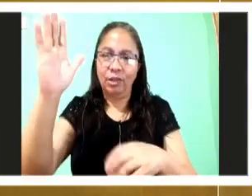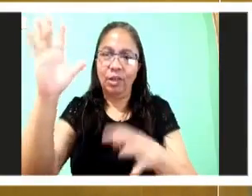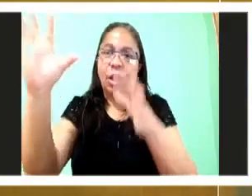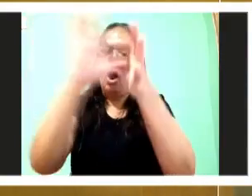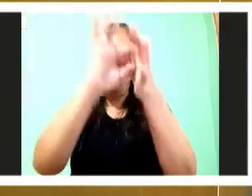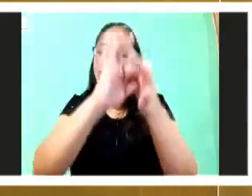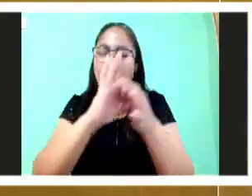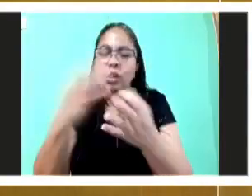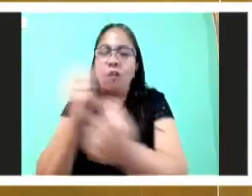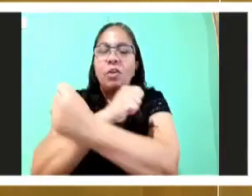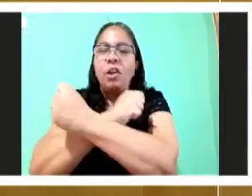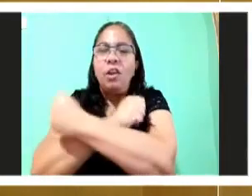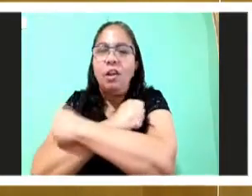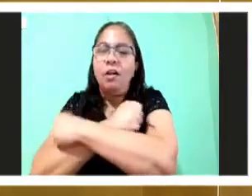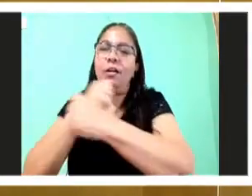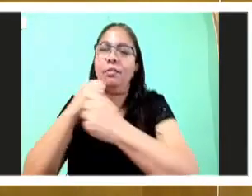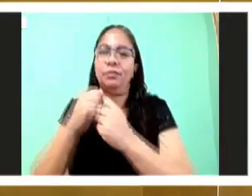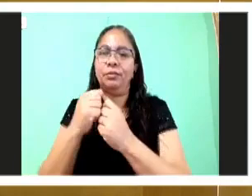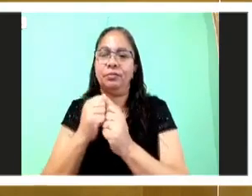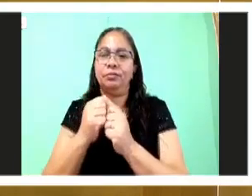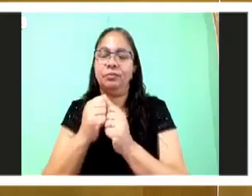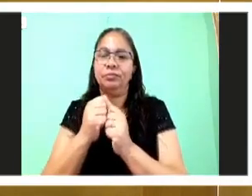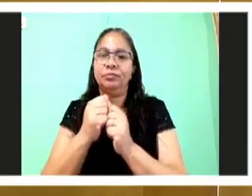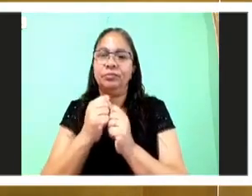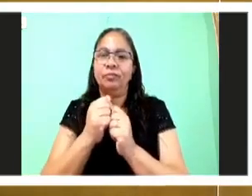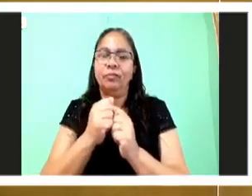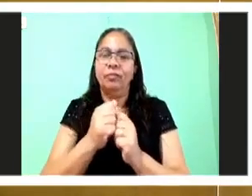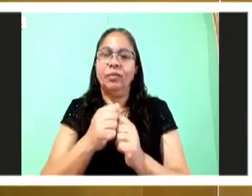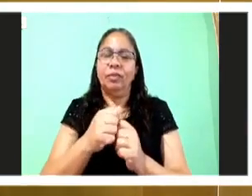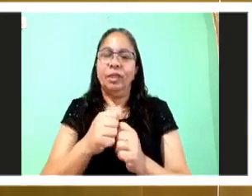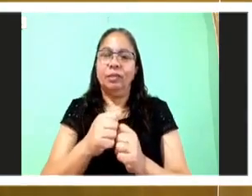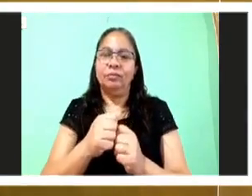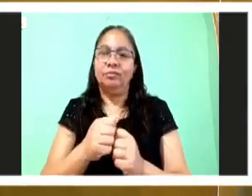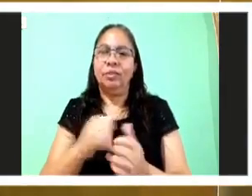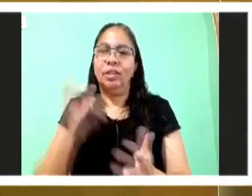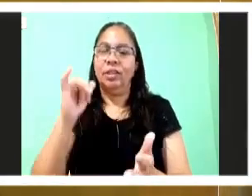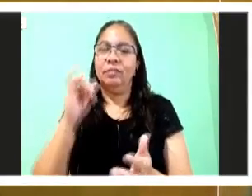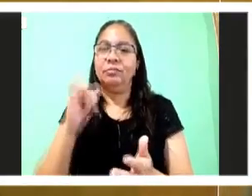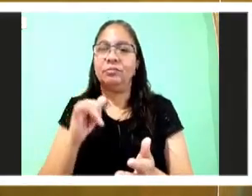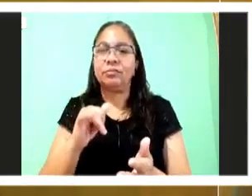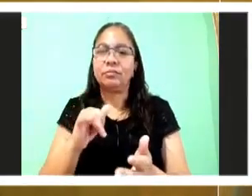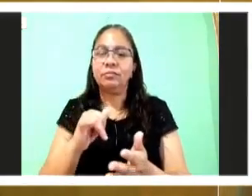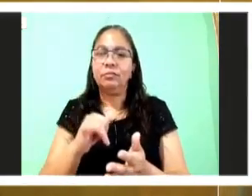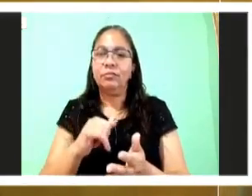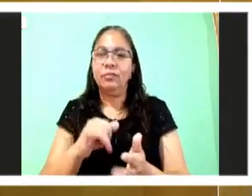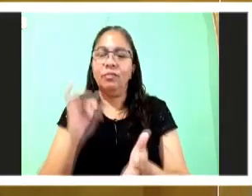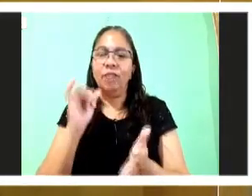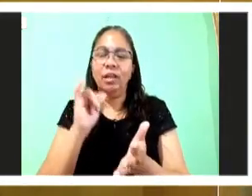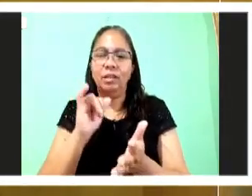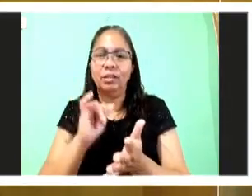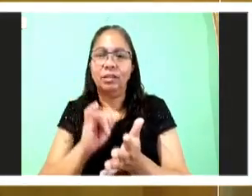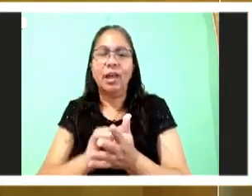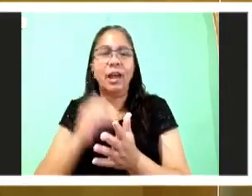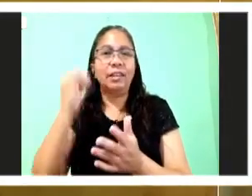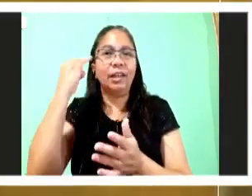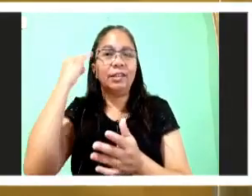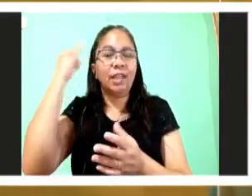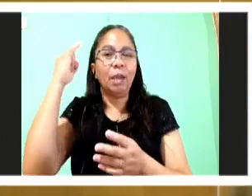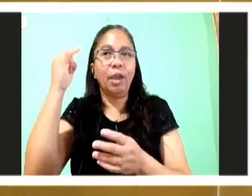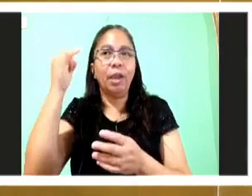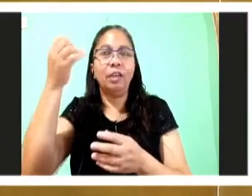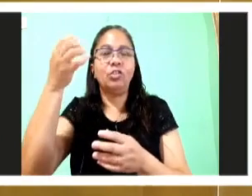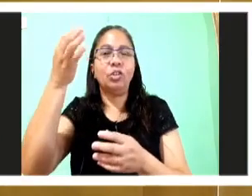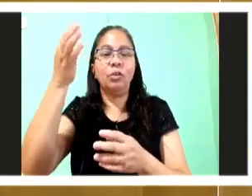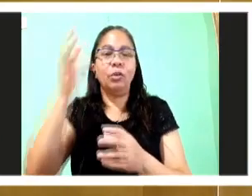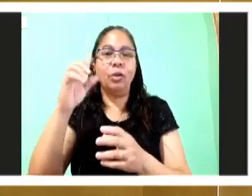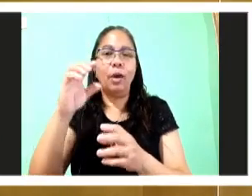love and purpose and mission. And that's the image that marriage is following.